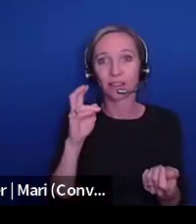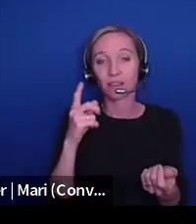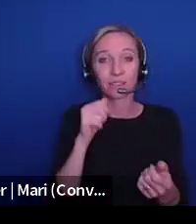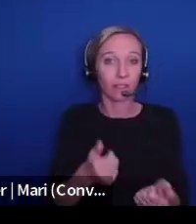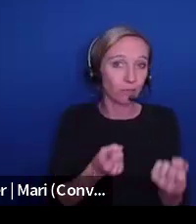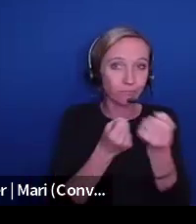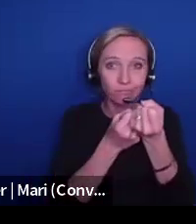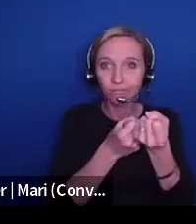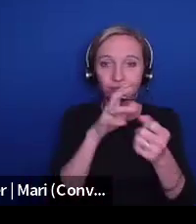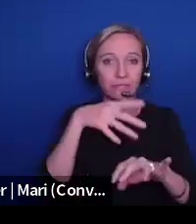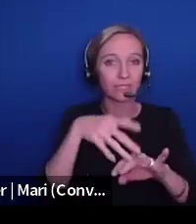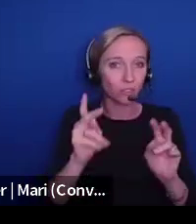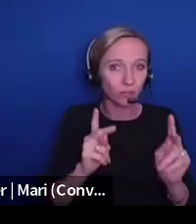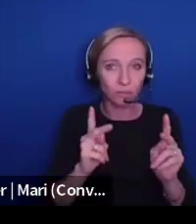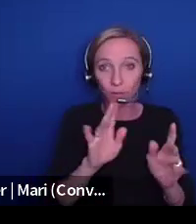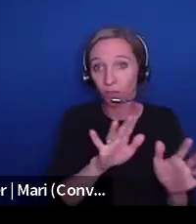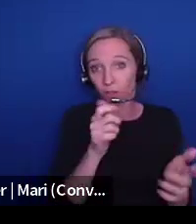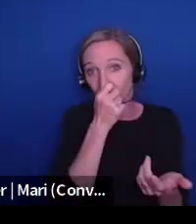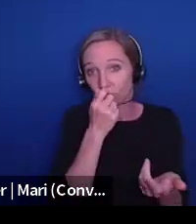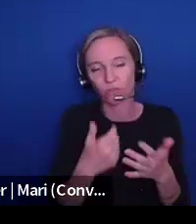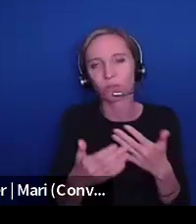people interested art.